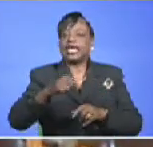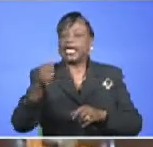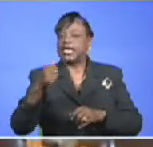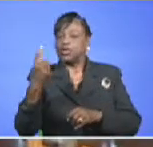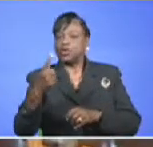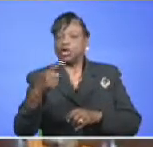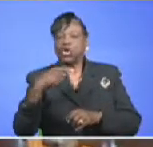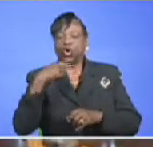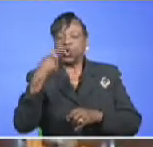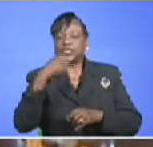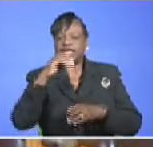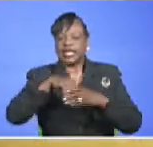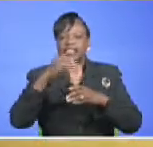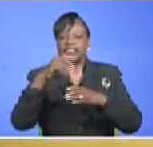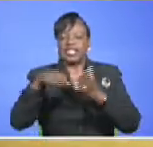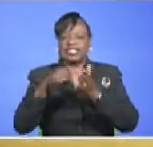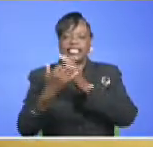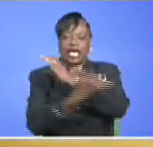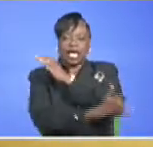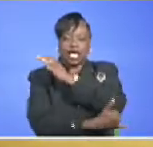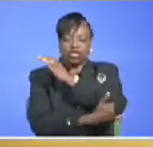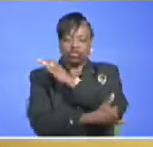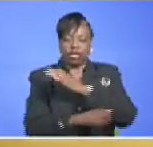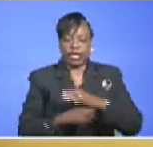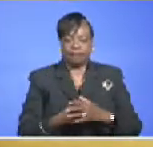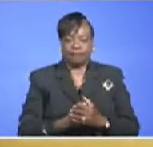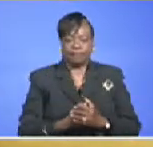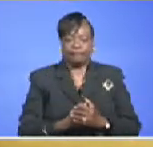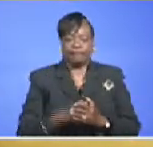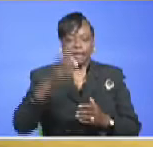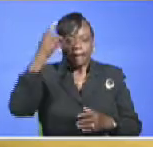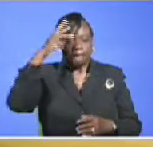parameters of this land. Mr. Gaskin's